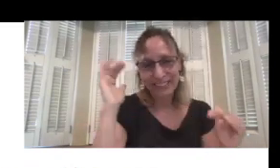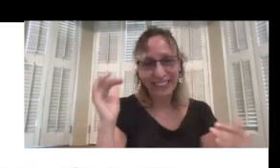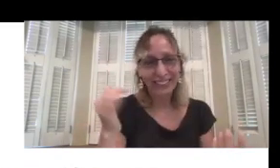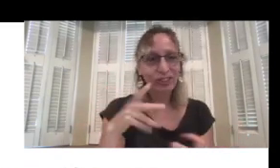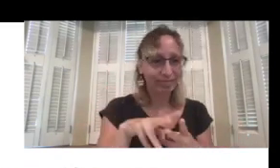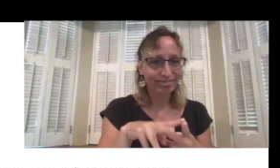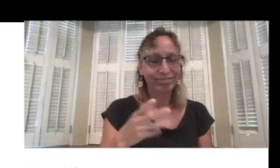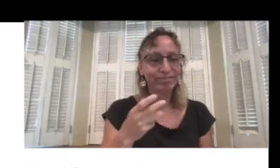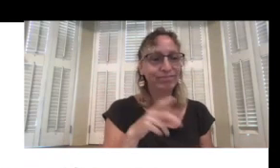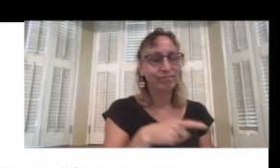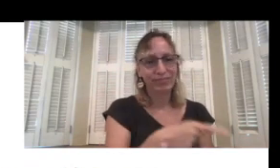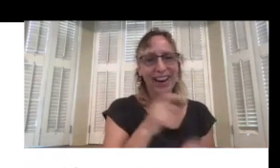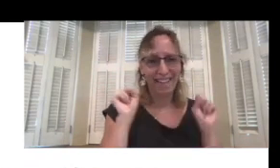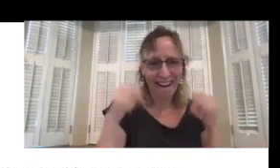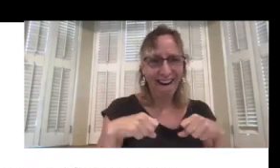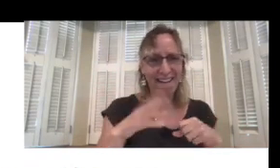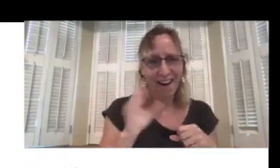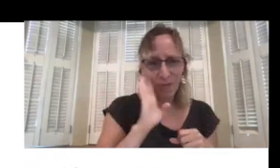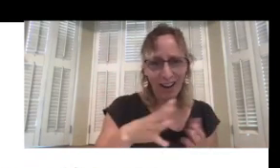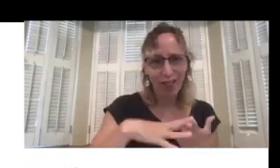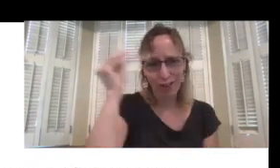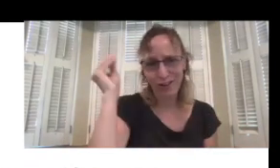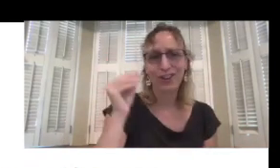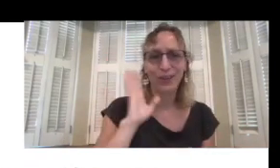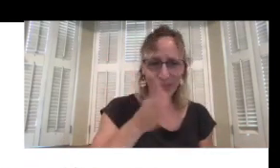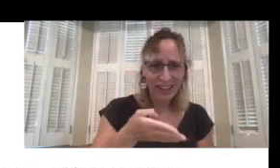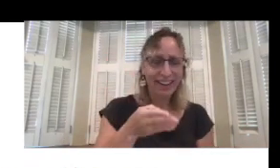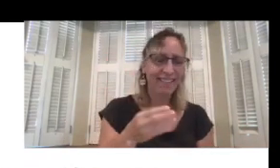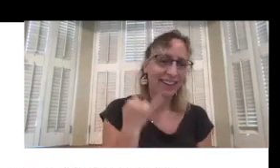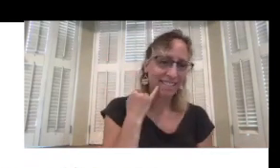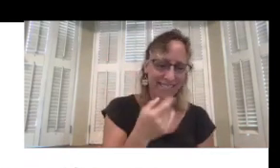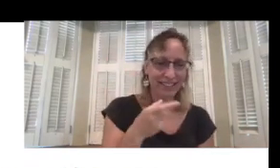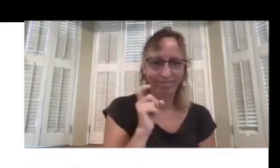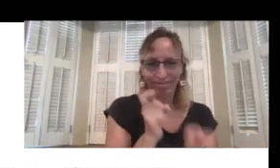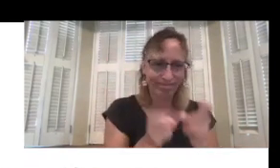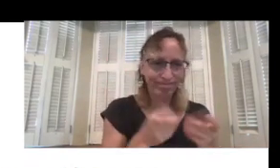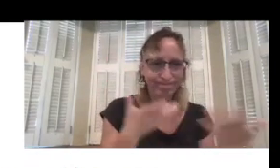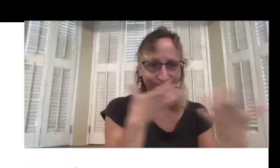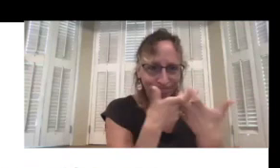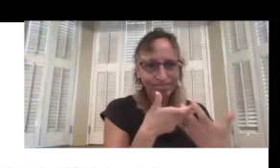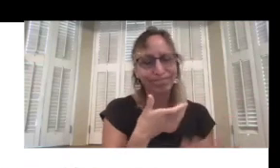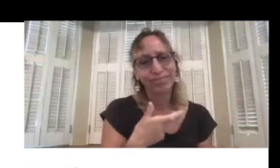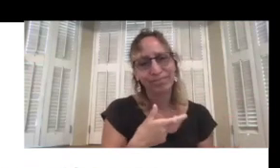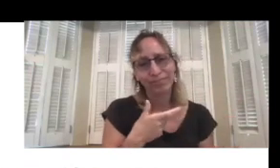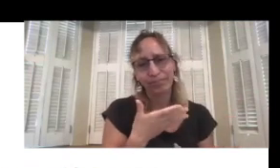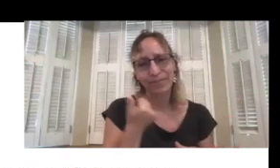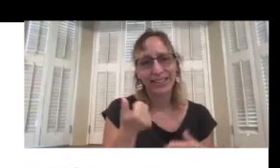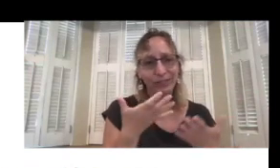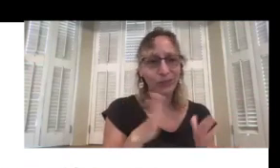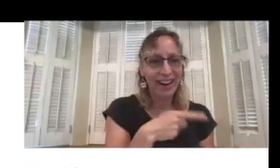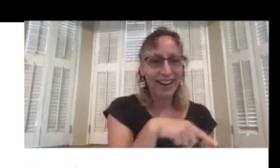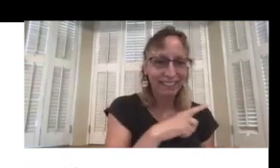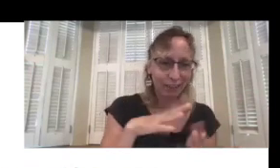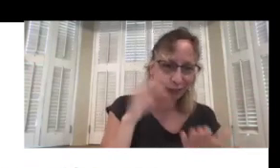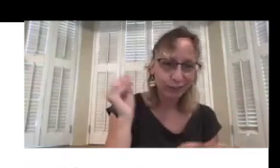It will be because of the language access they've had and the teacher's expectations. And again, if those things are in place, if we